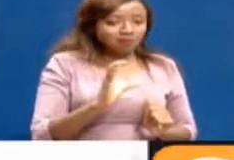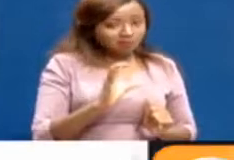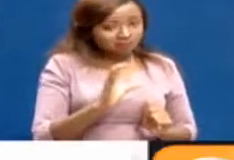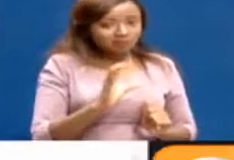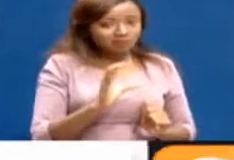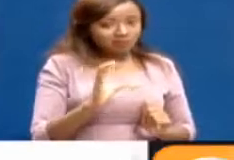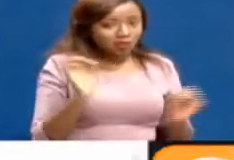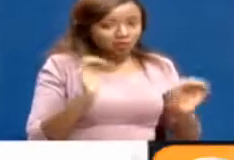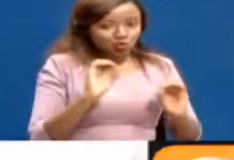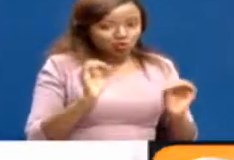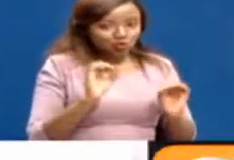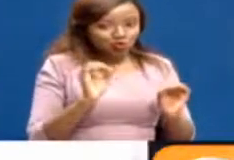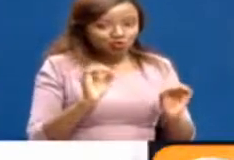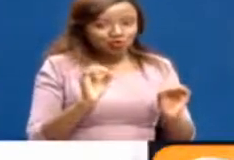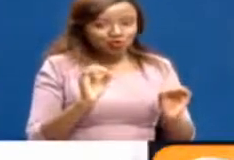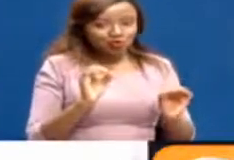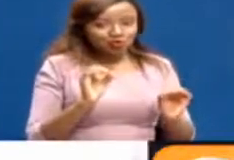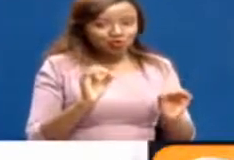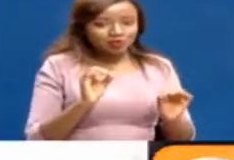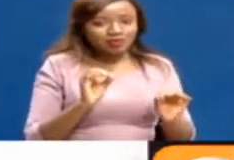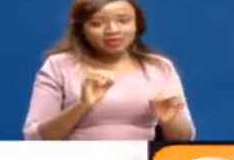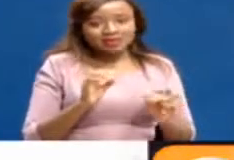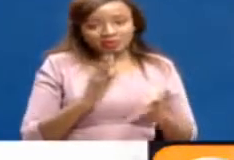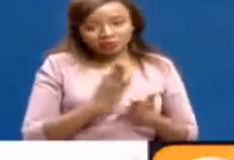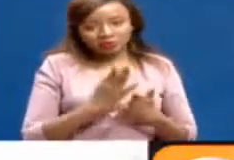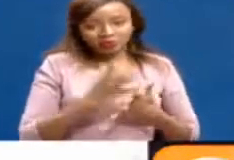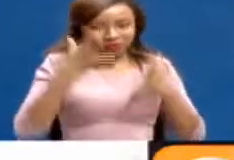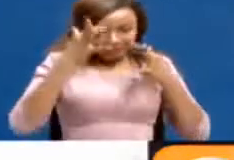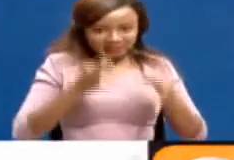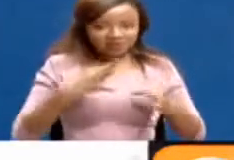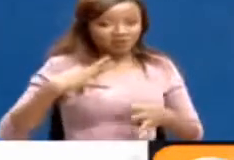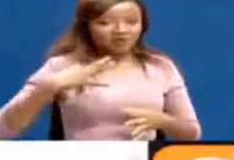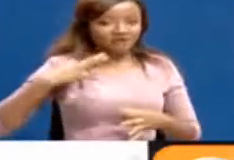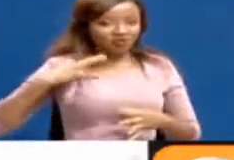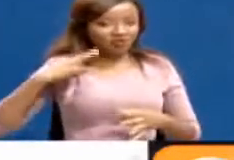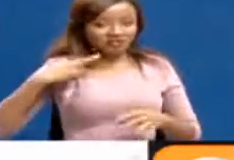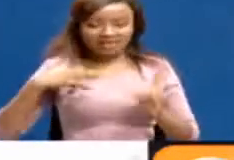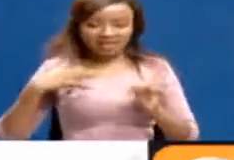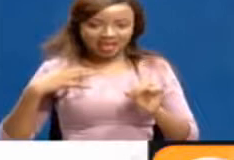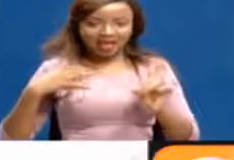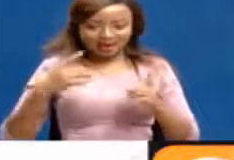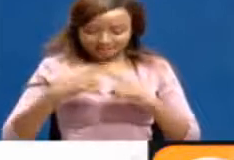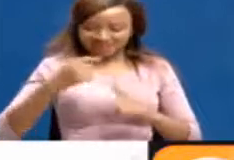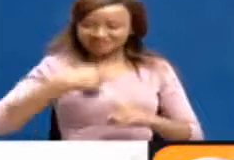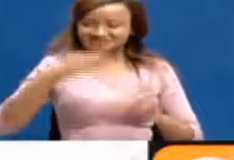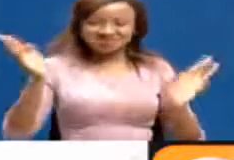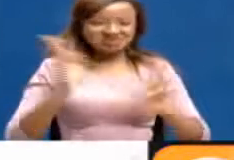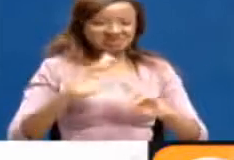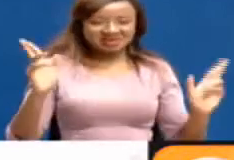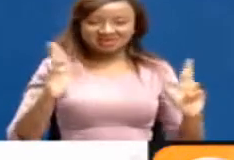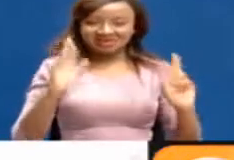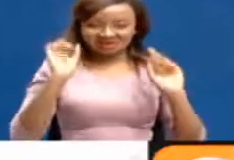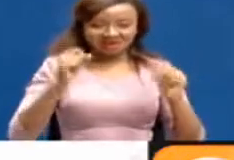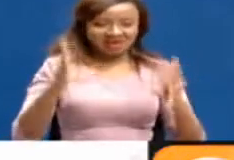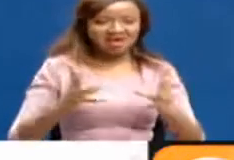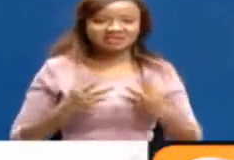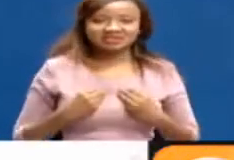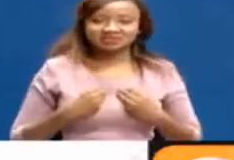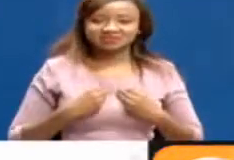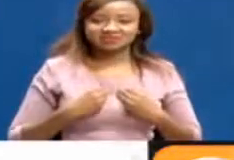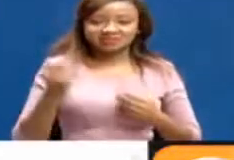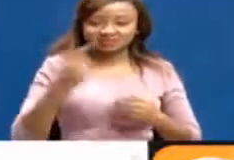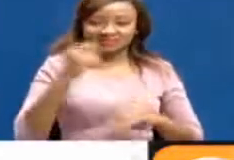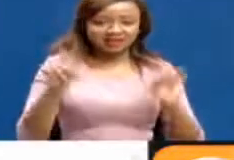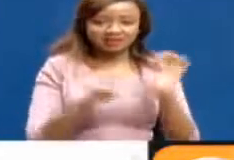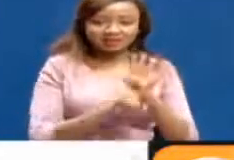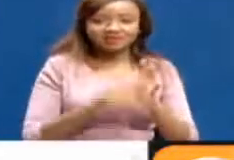about voluntary, one person saying, another person saying, and making it populist, Jeff, I'd be willing. I'd be more than willing to do that, if that's what it takes.